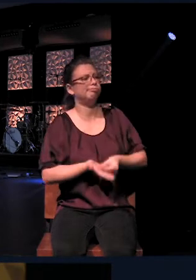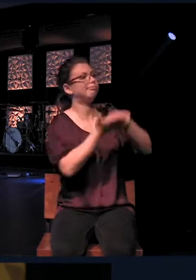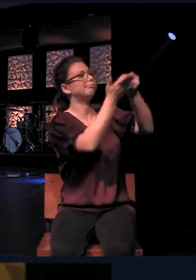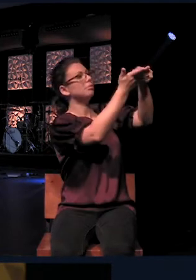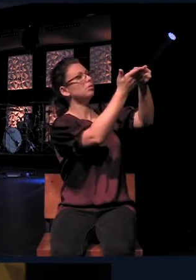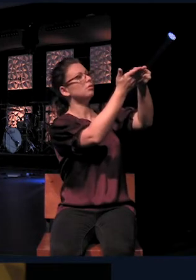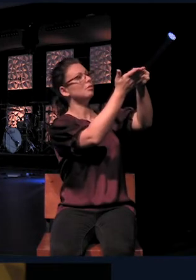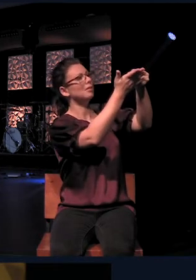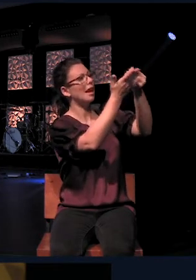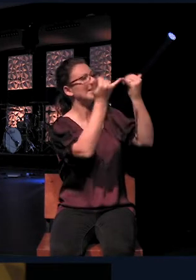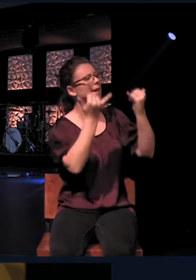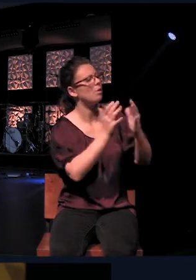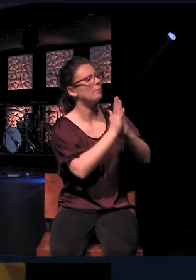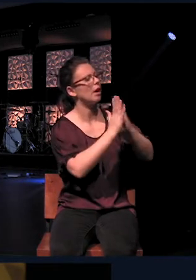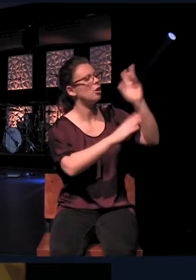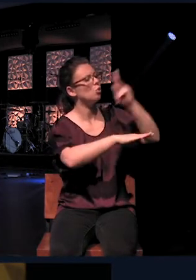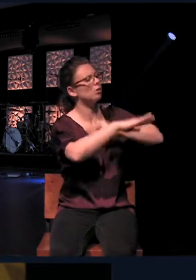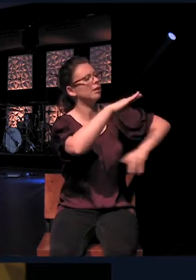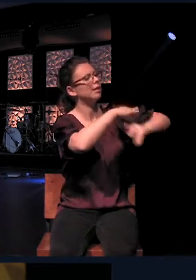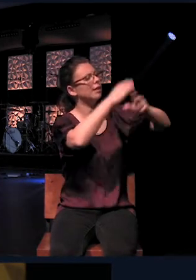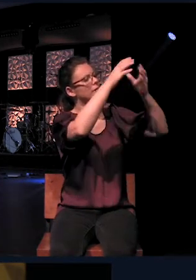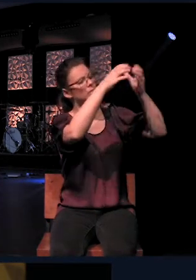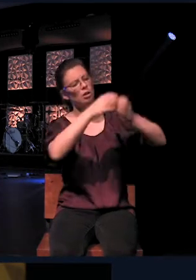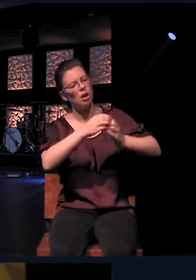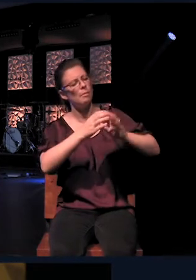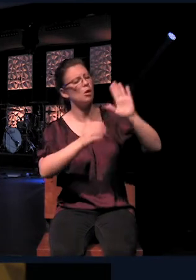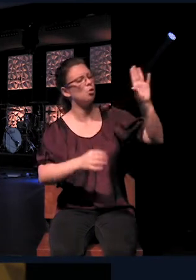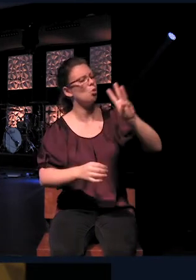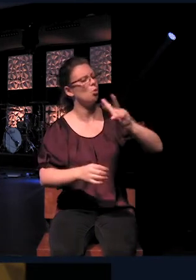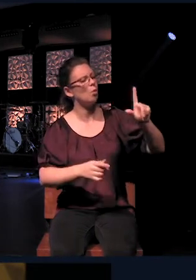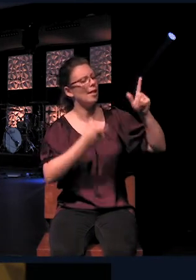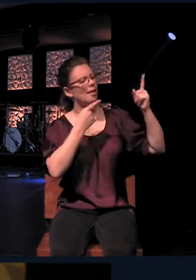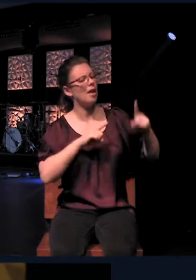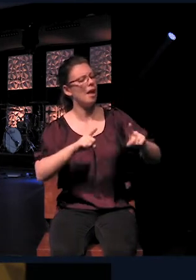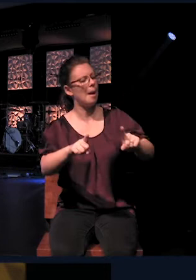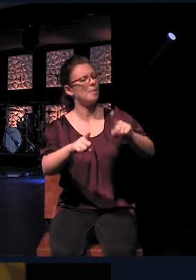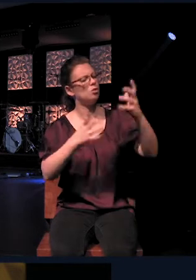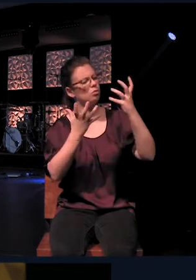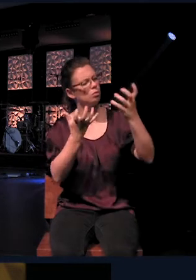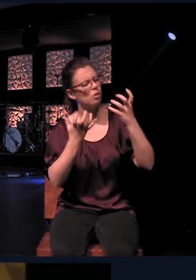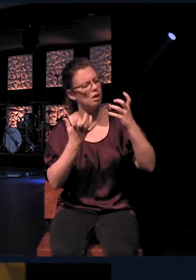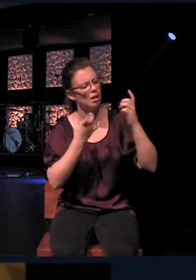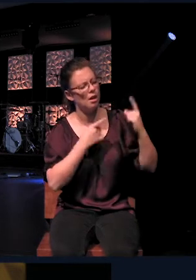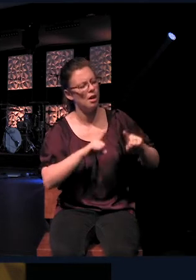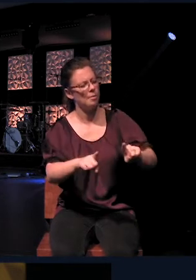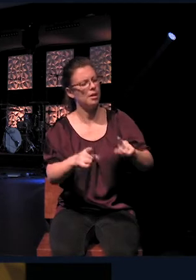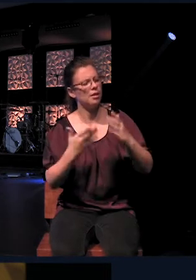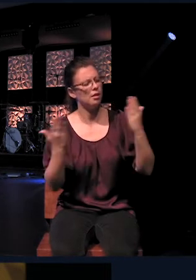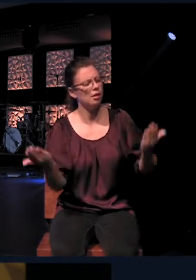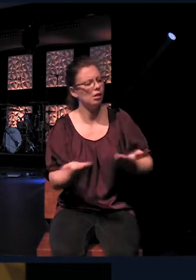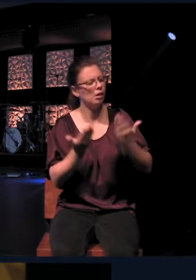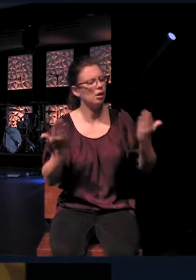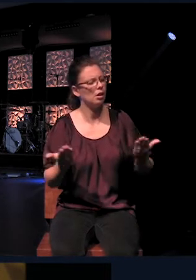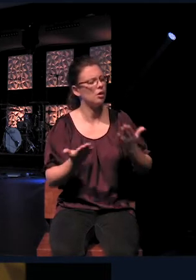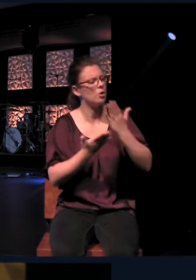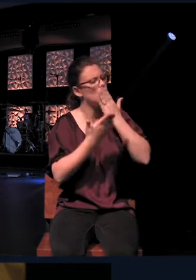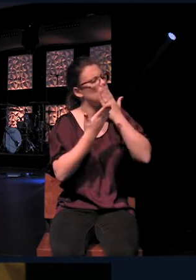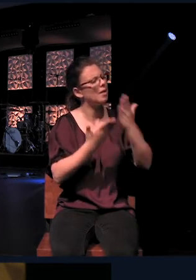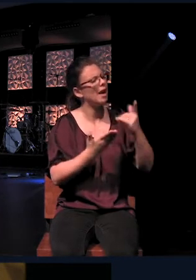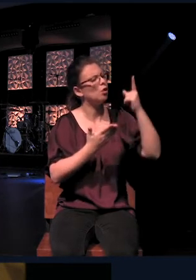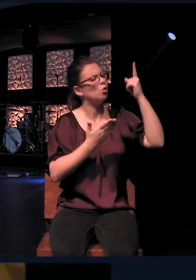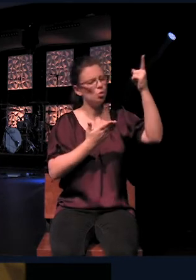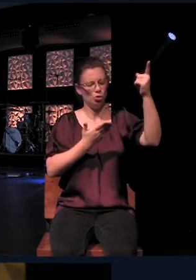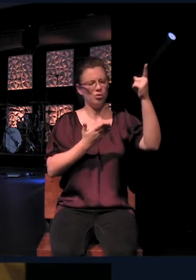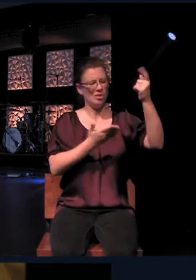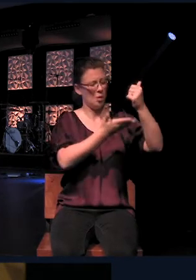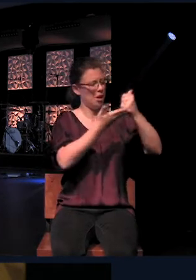kingdom come and your will be done. And God, we put legs to that through our giving, Father. And we thank you for bringing order into our lives, into our